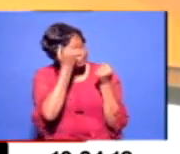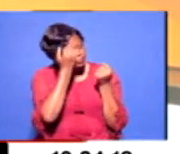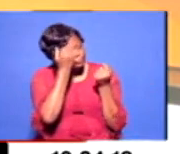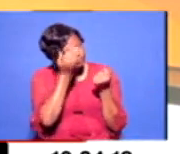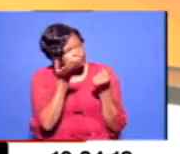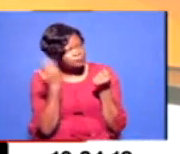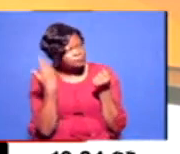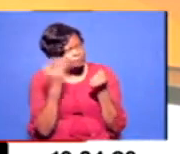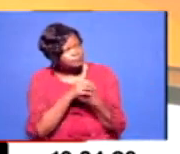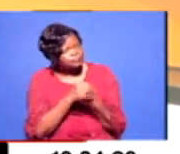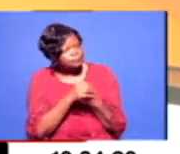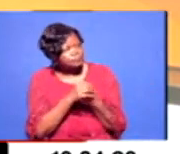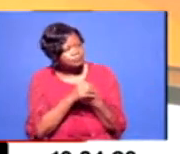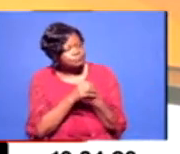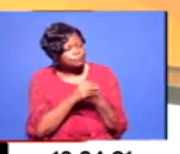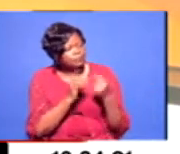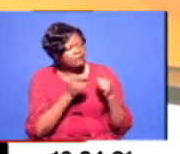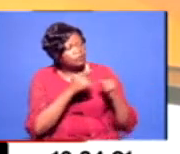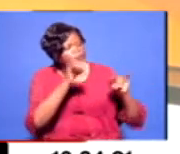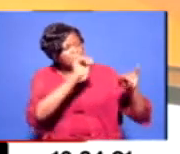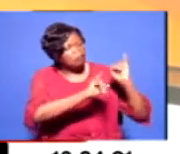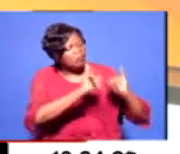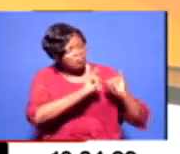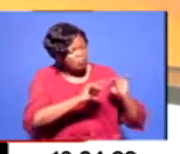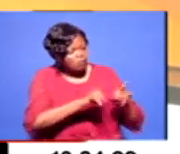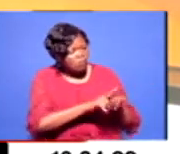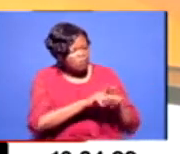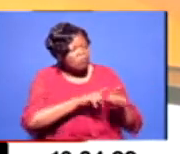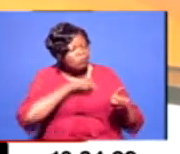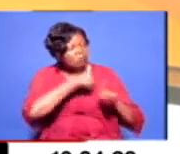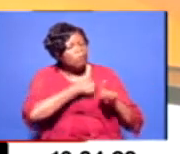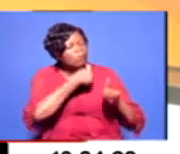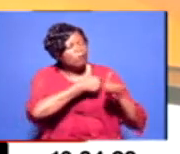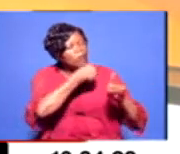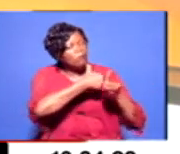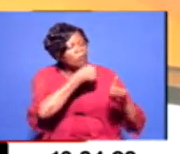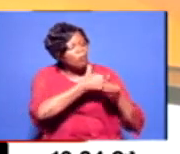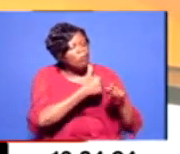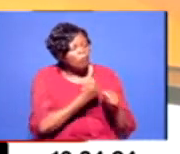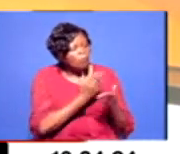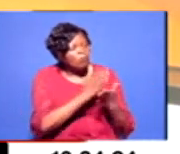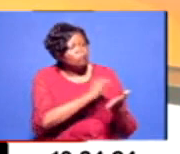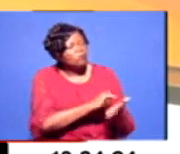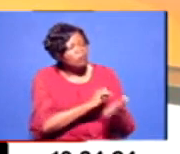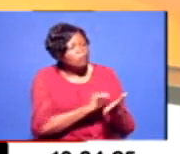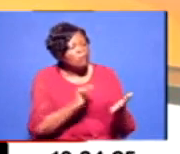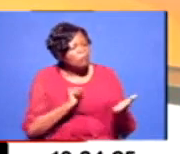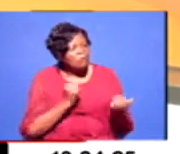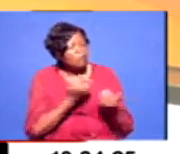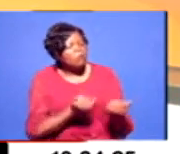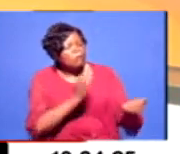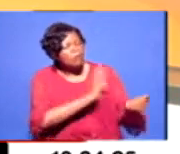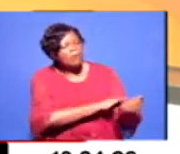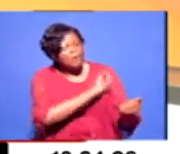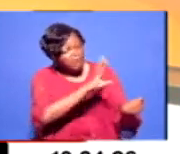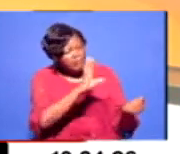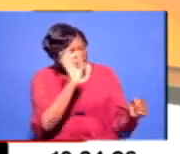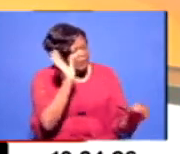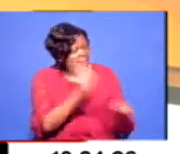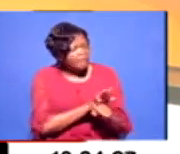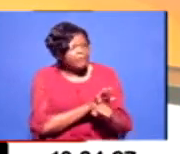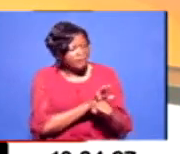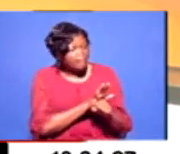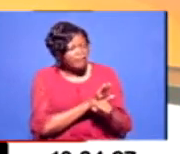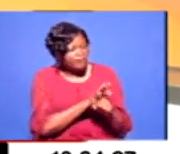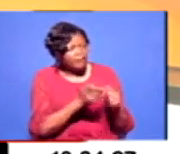even the first lady has been on the forefront in ensuring that the girl child is empowered, not only empowered, is